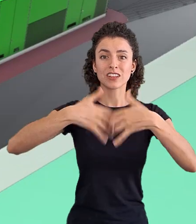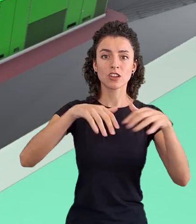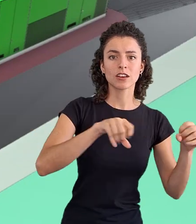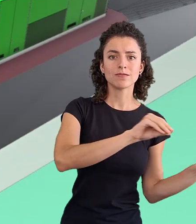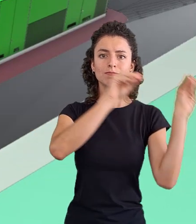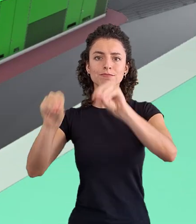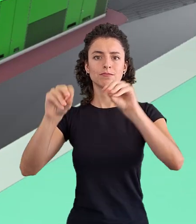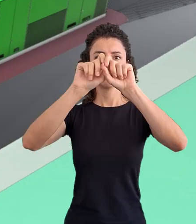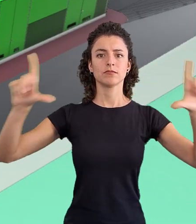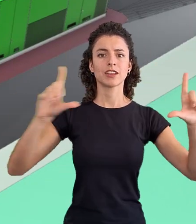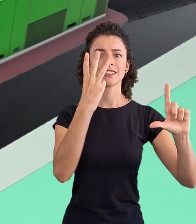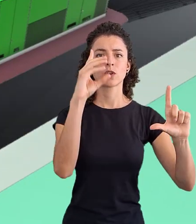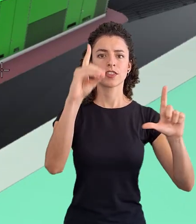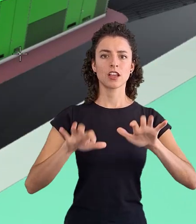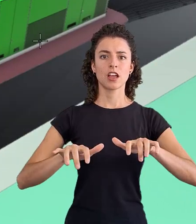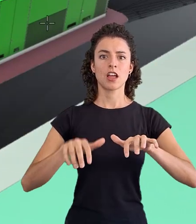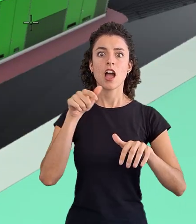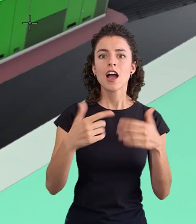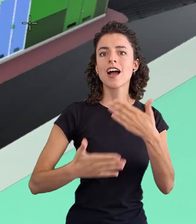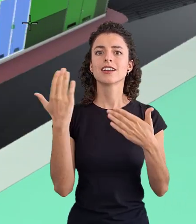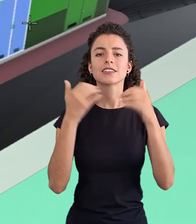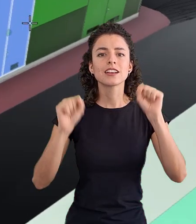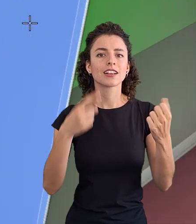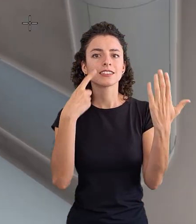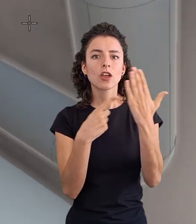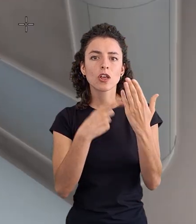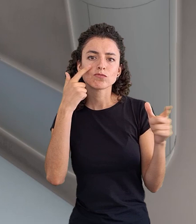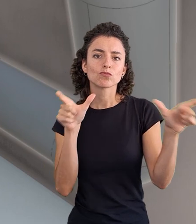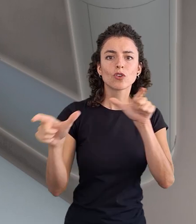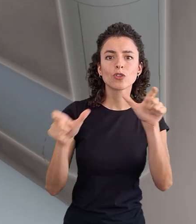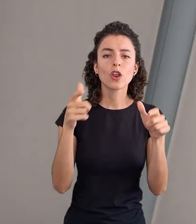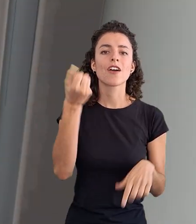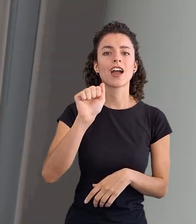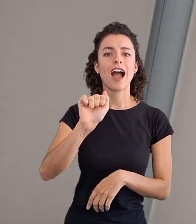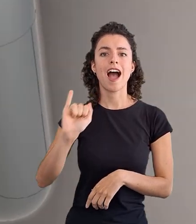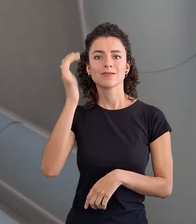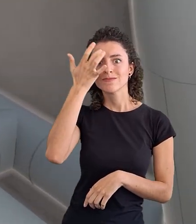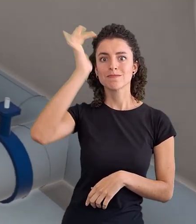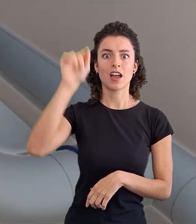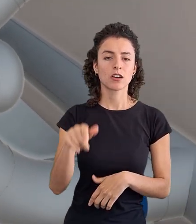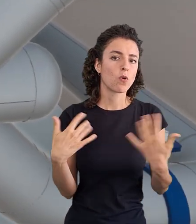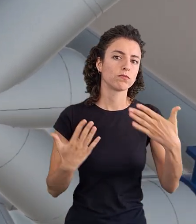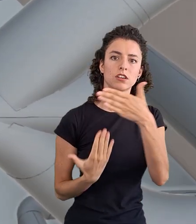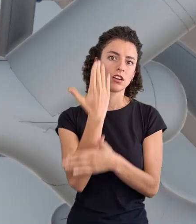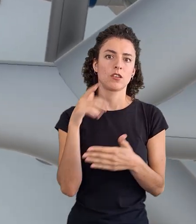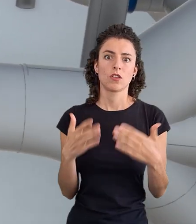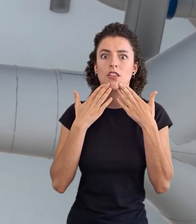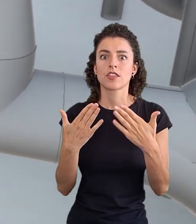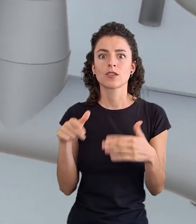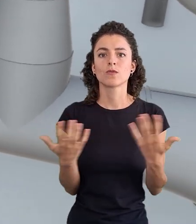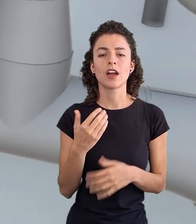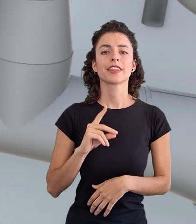South that will support management improvements in the facility with the help of artificial intelligence applied to different